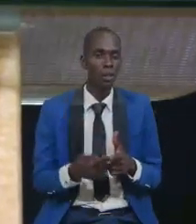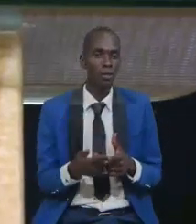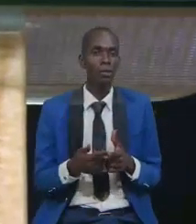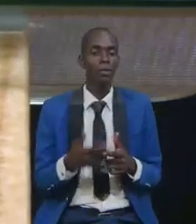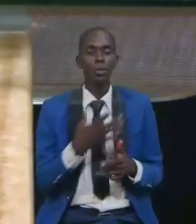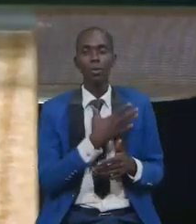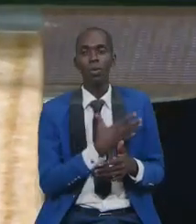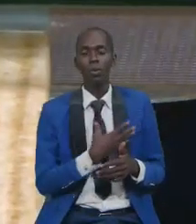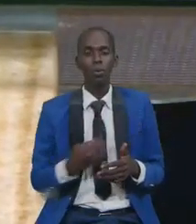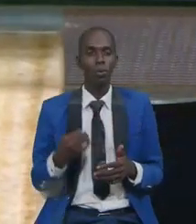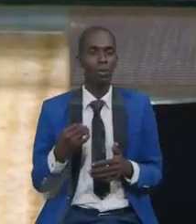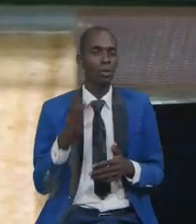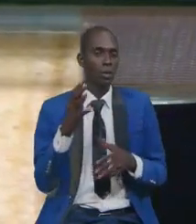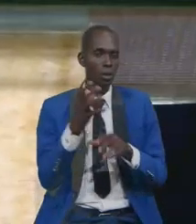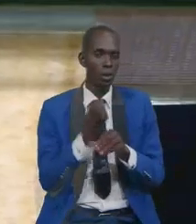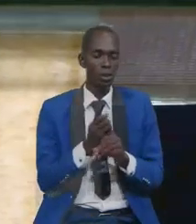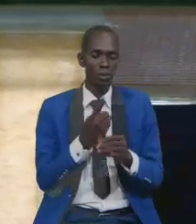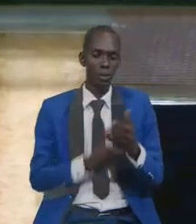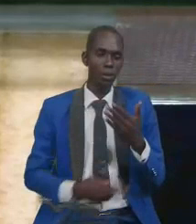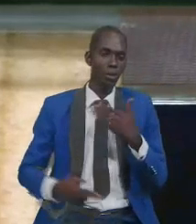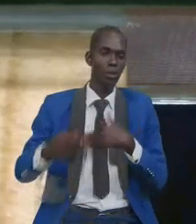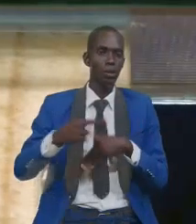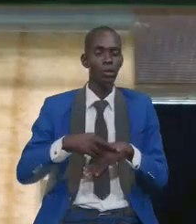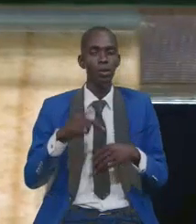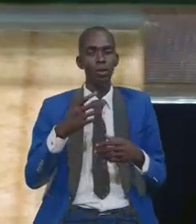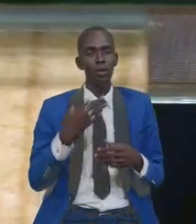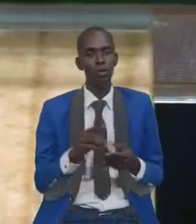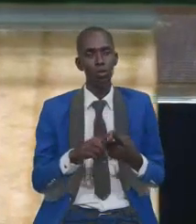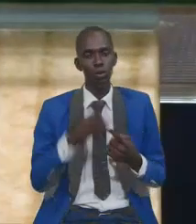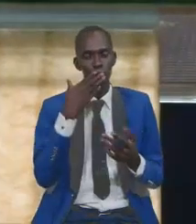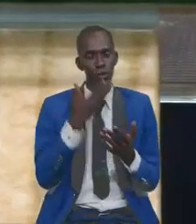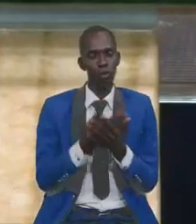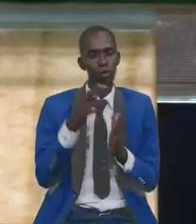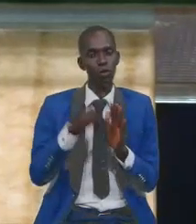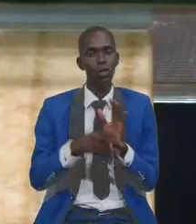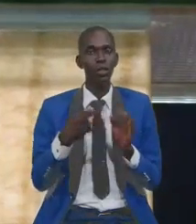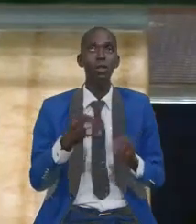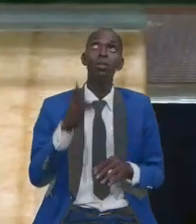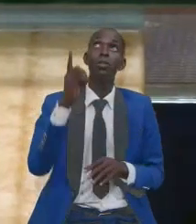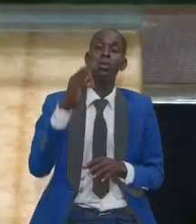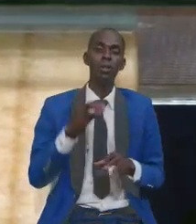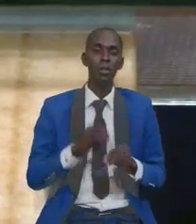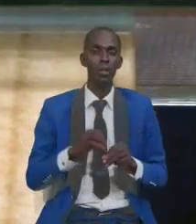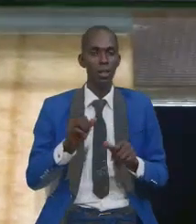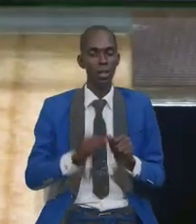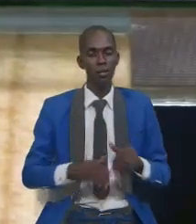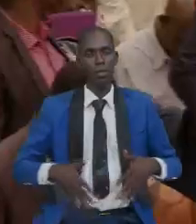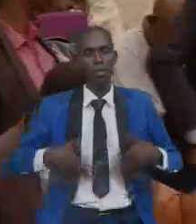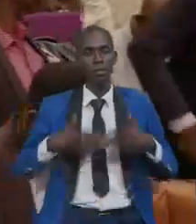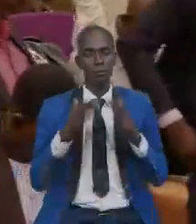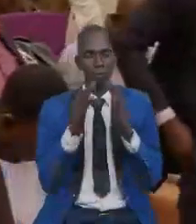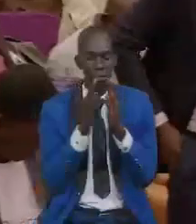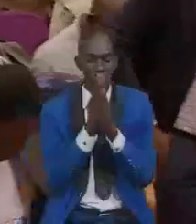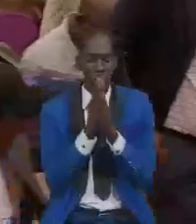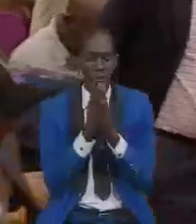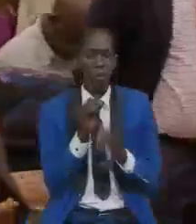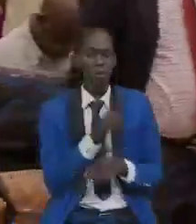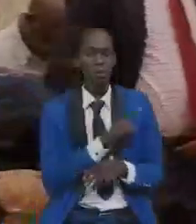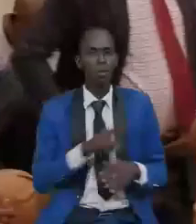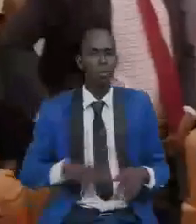a restoration to the goodness of God in every life. Pray. The Lord wants